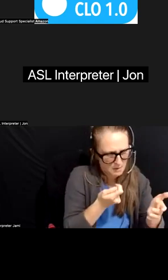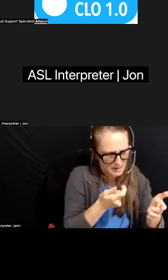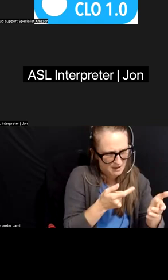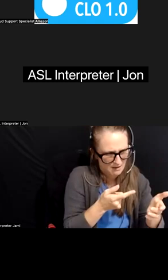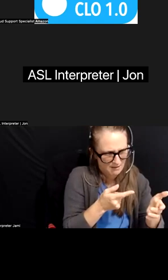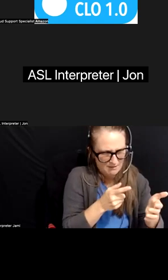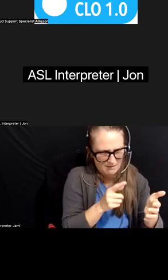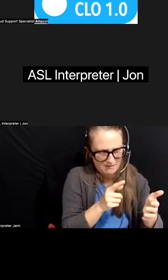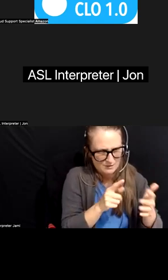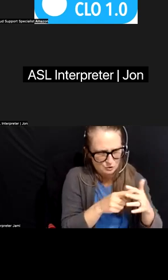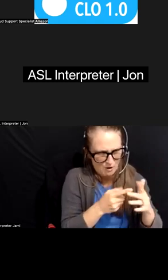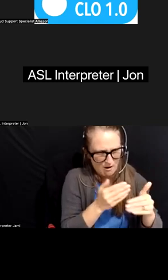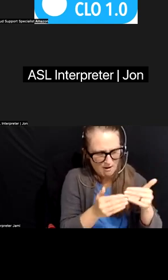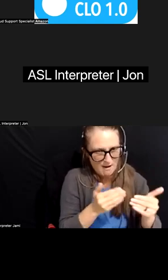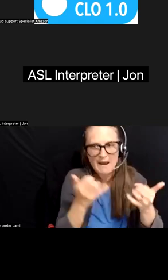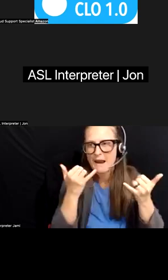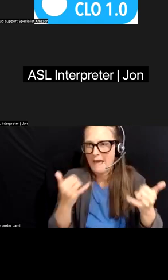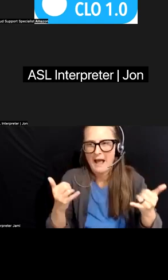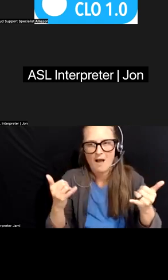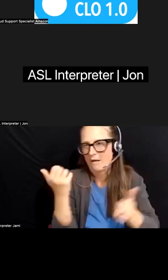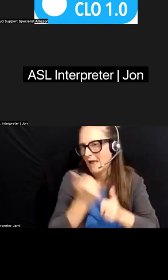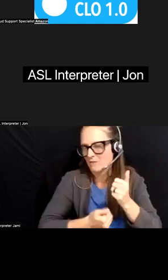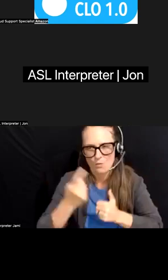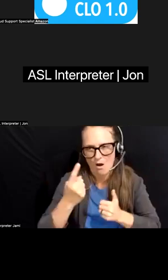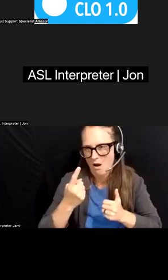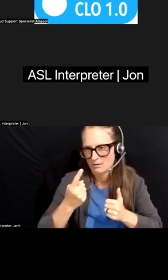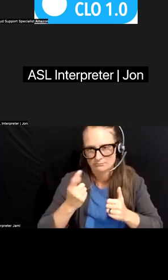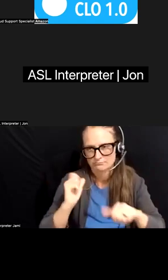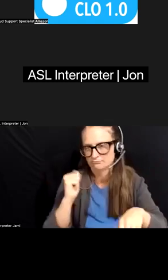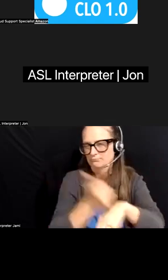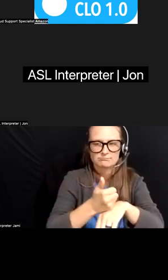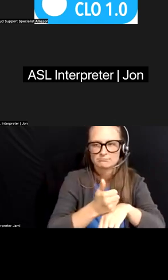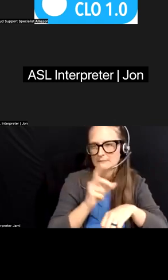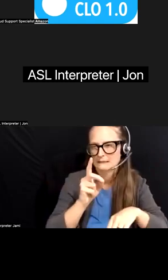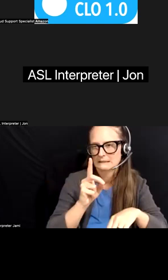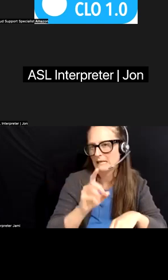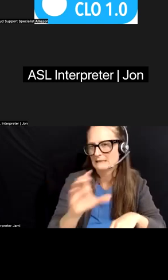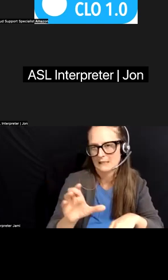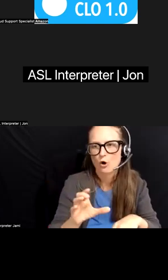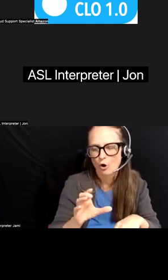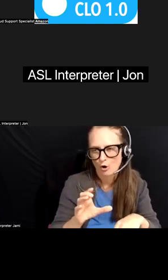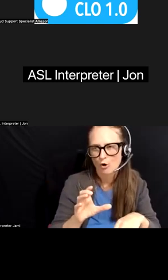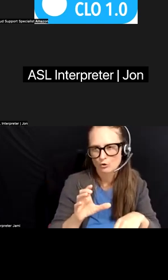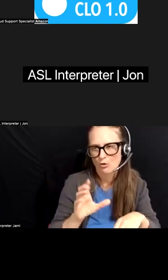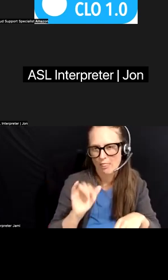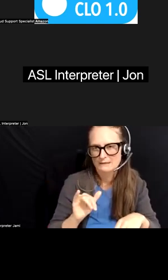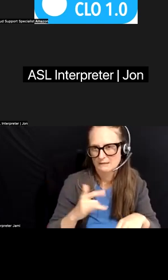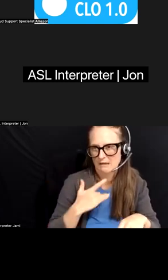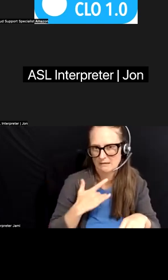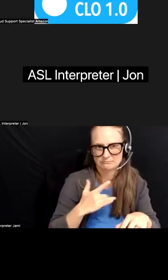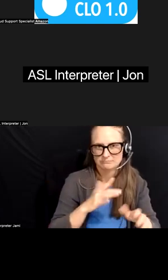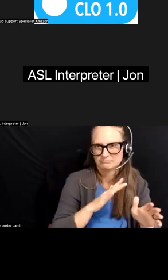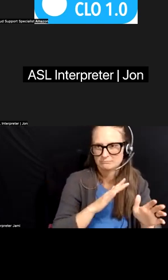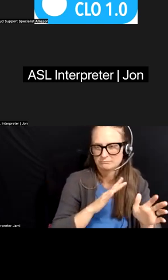everybody is building these data centers. So so this trend has been moving that way. So if you were a